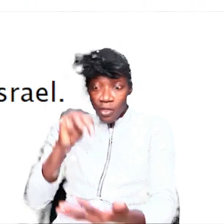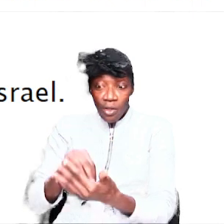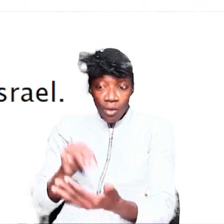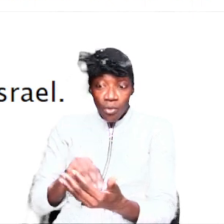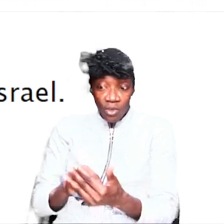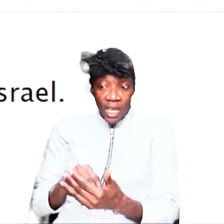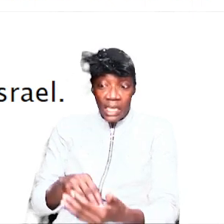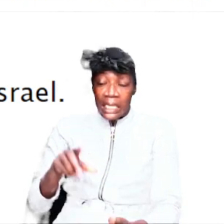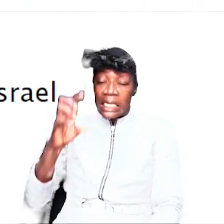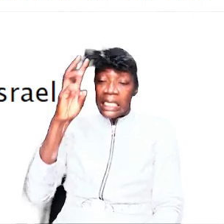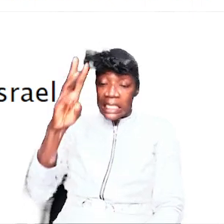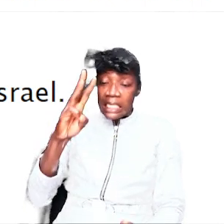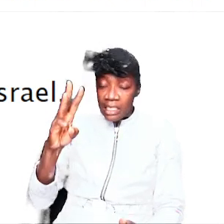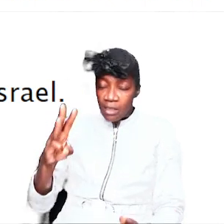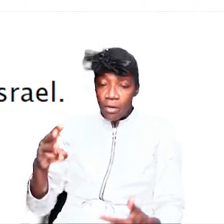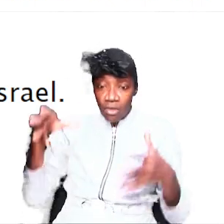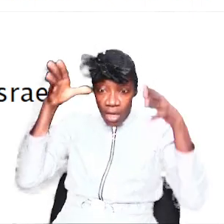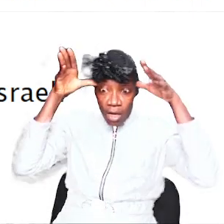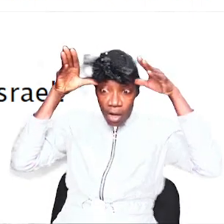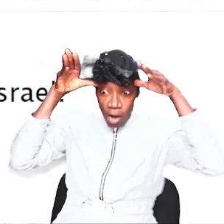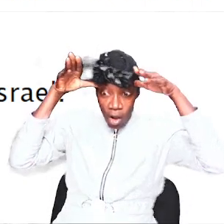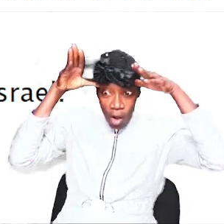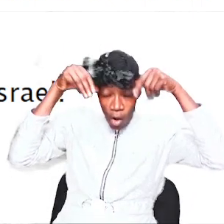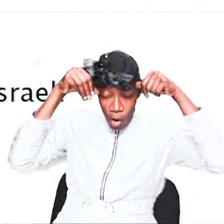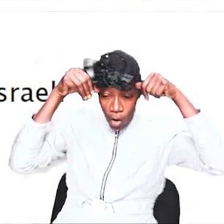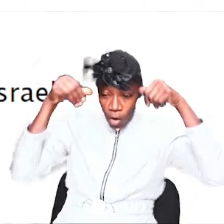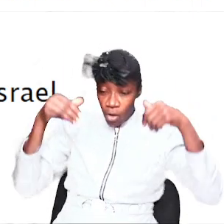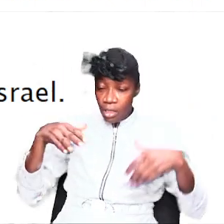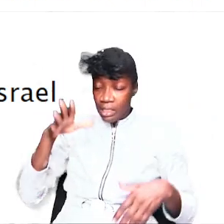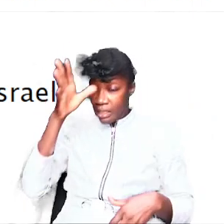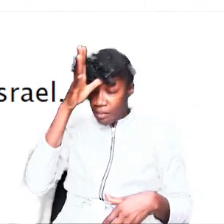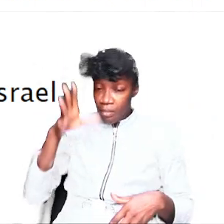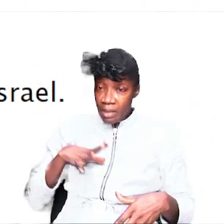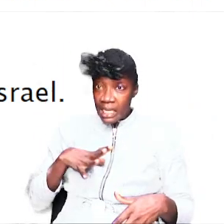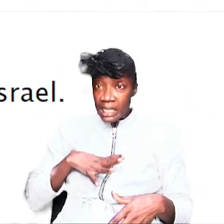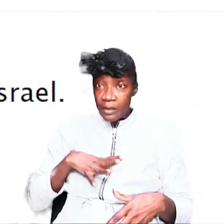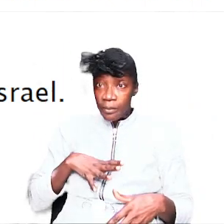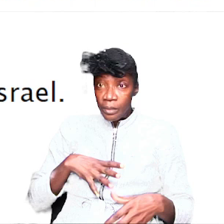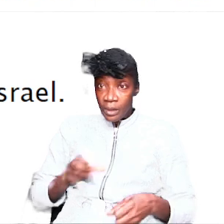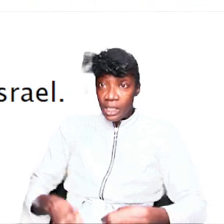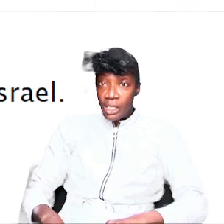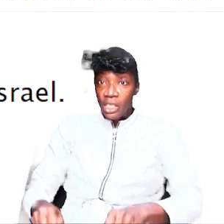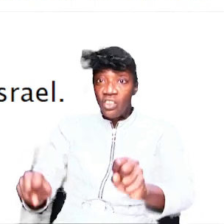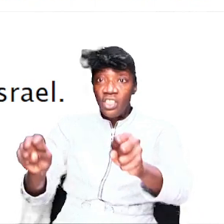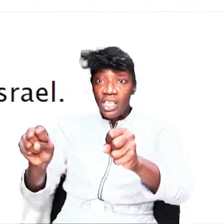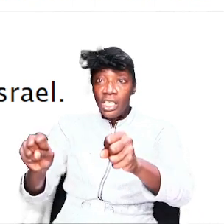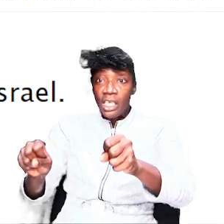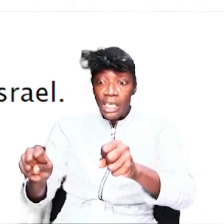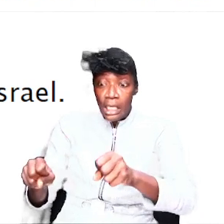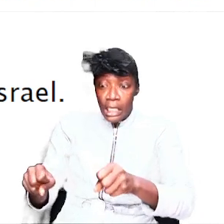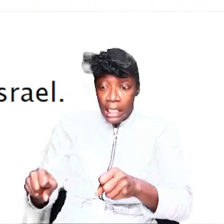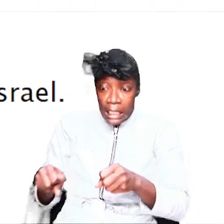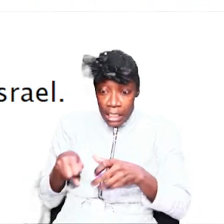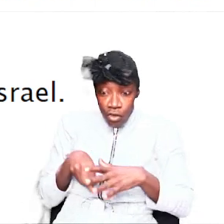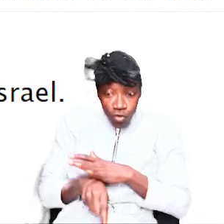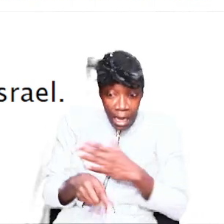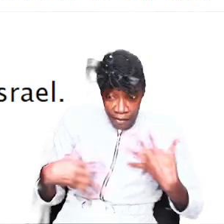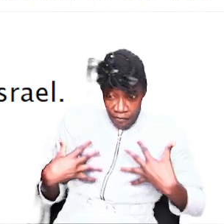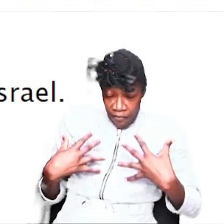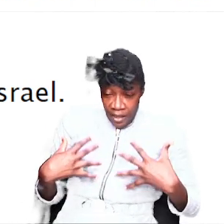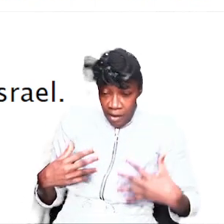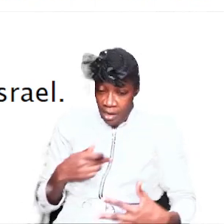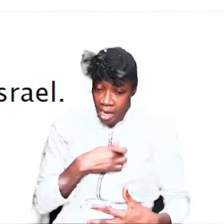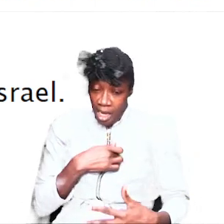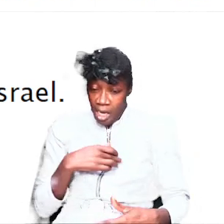horsemen, and the people as the sand which is on the seashore in multitude. This drove fear in the hearts of the children of